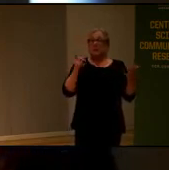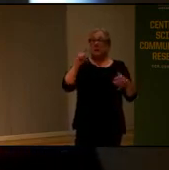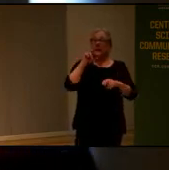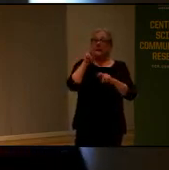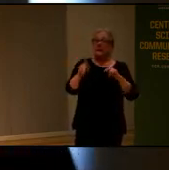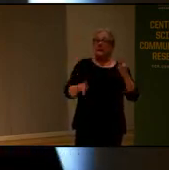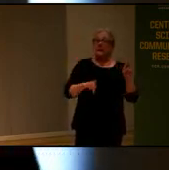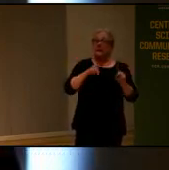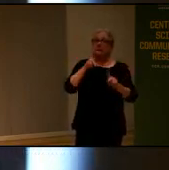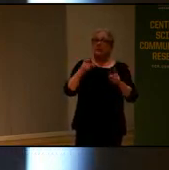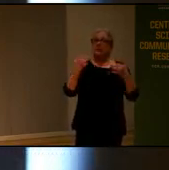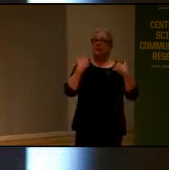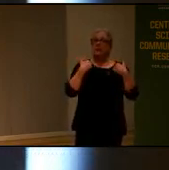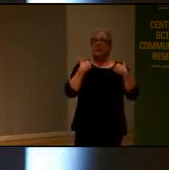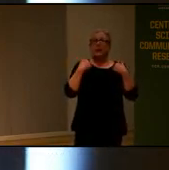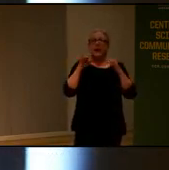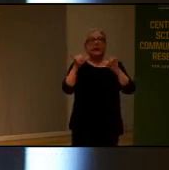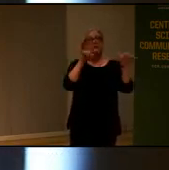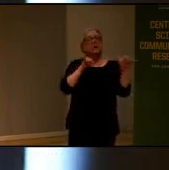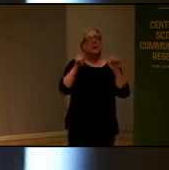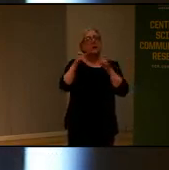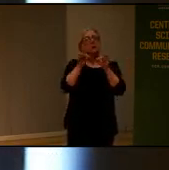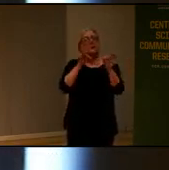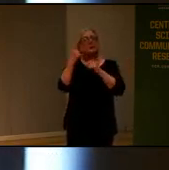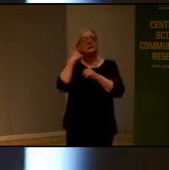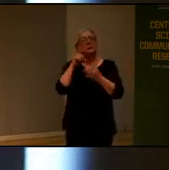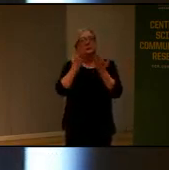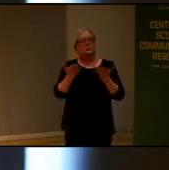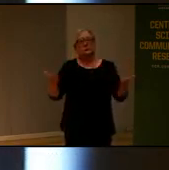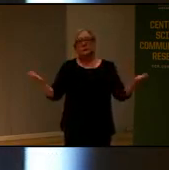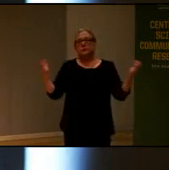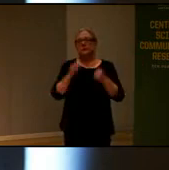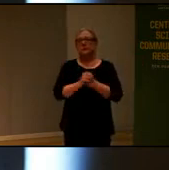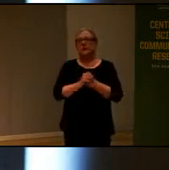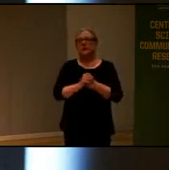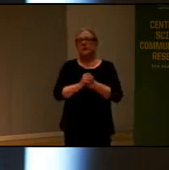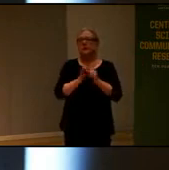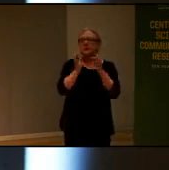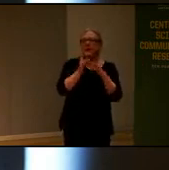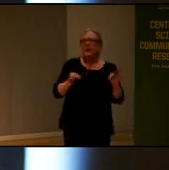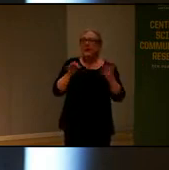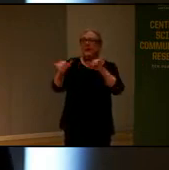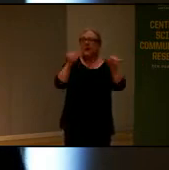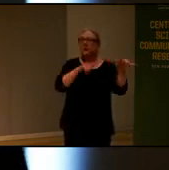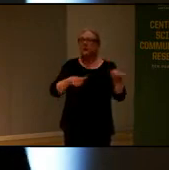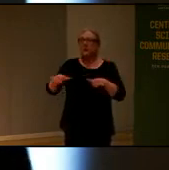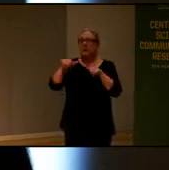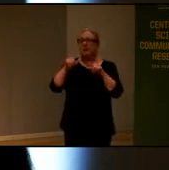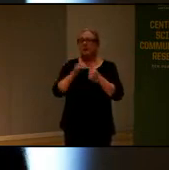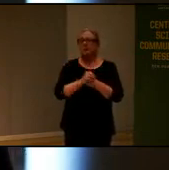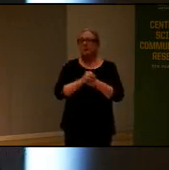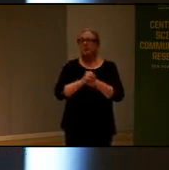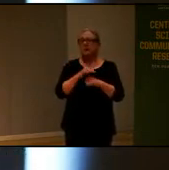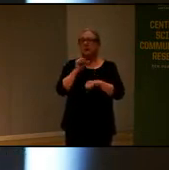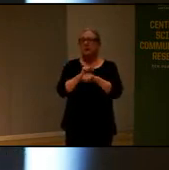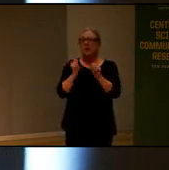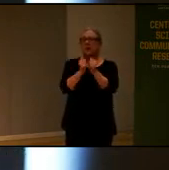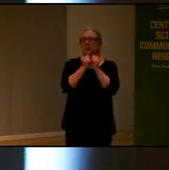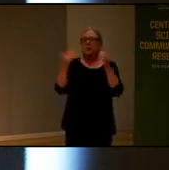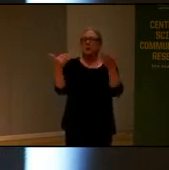have a common definition for certain things, to speak common languages, to work together in new